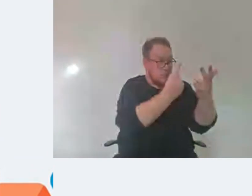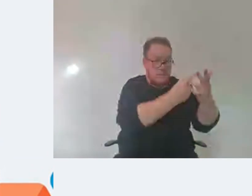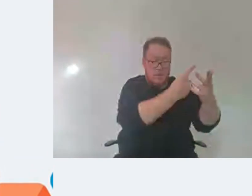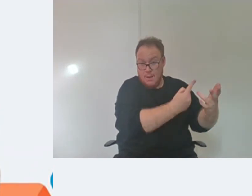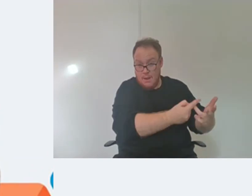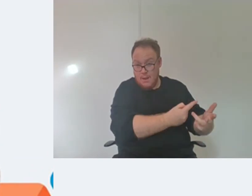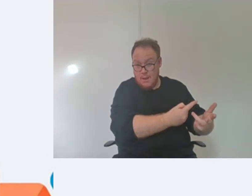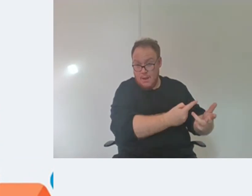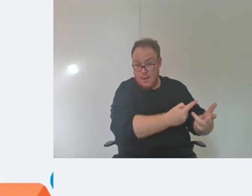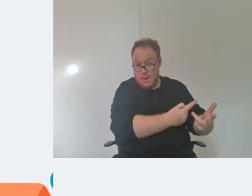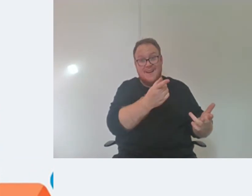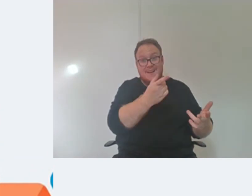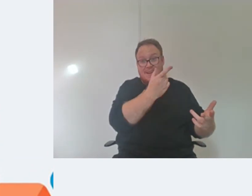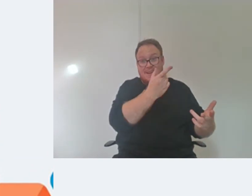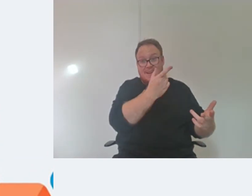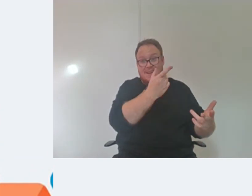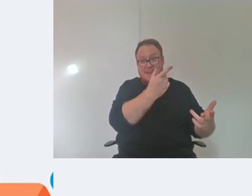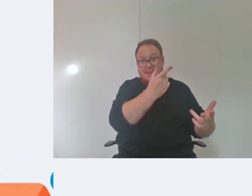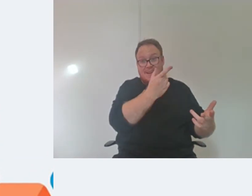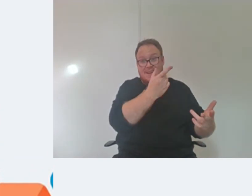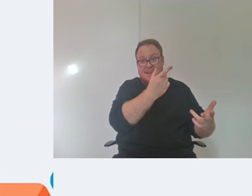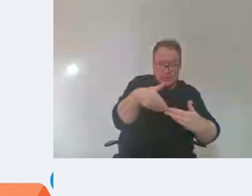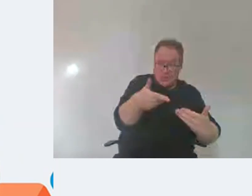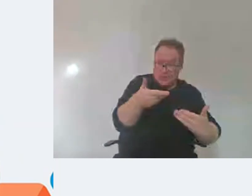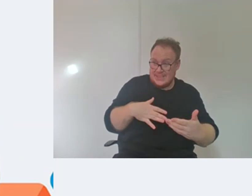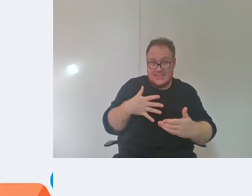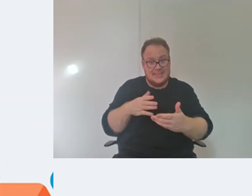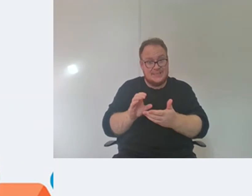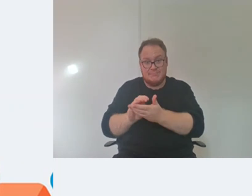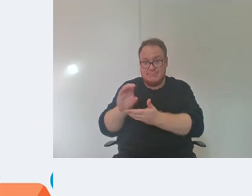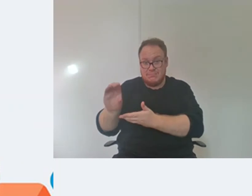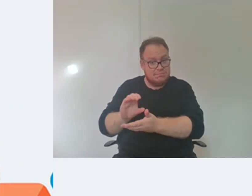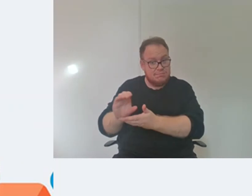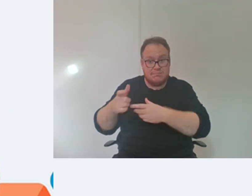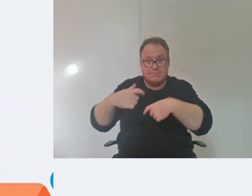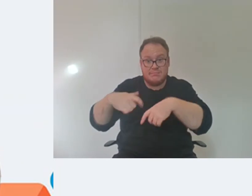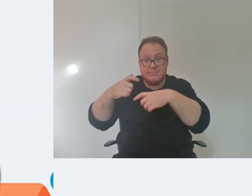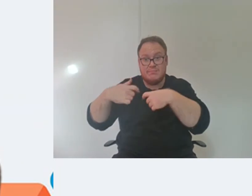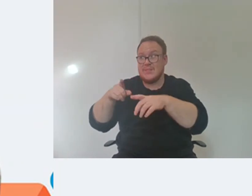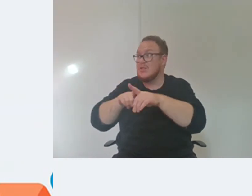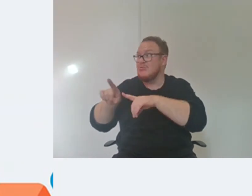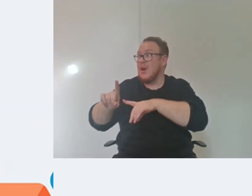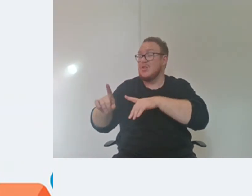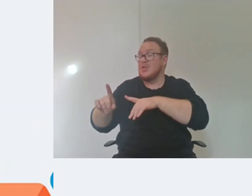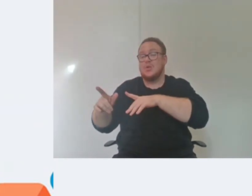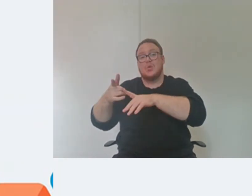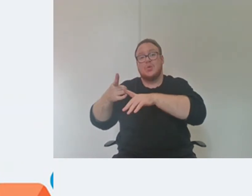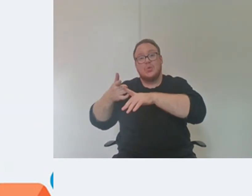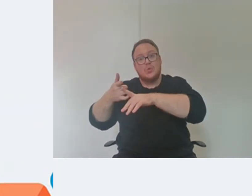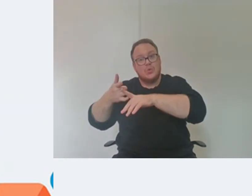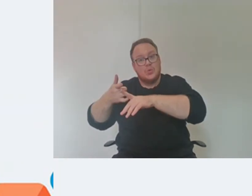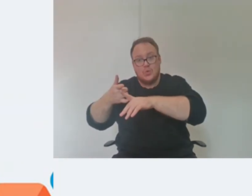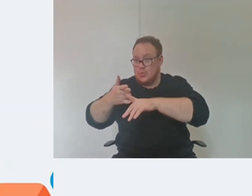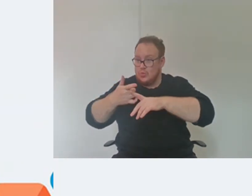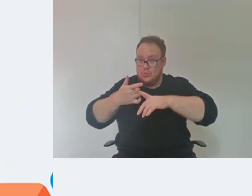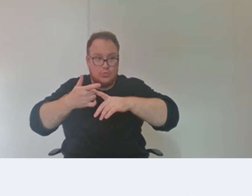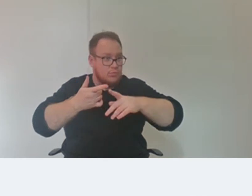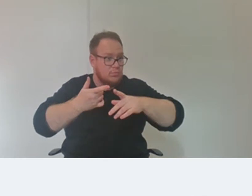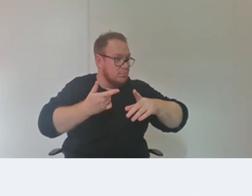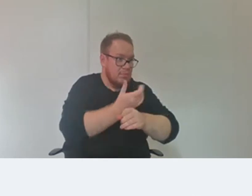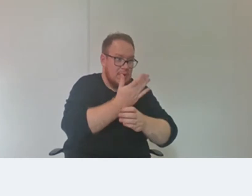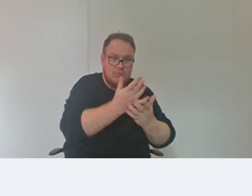maternity services, whilst at the same time juggling other priorities? Thank you, Ian. So could I invite Heather